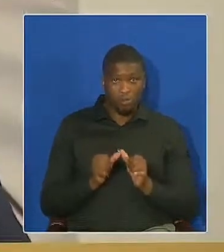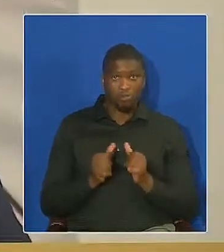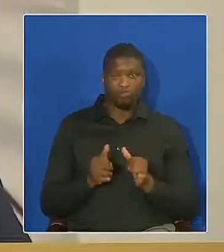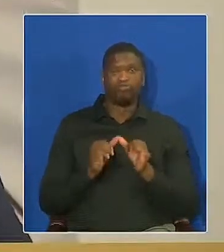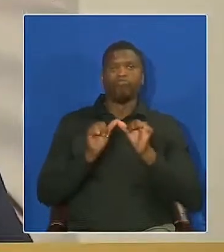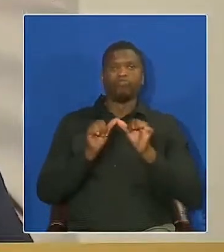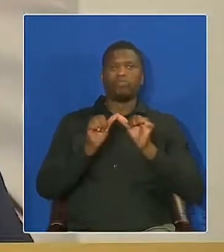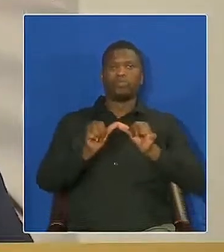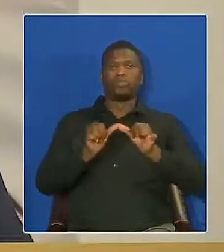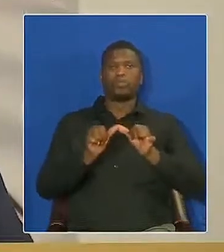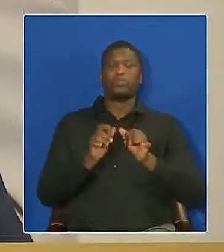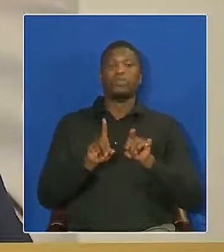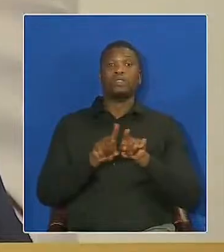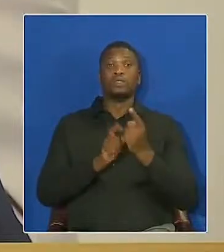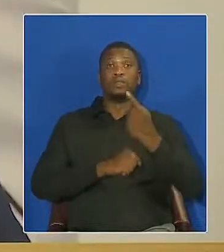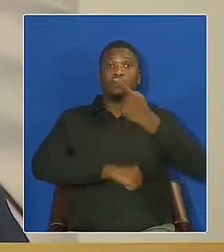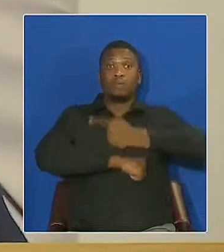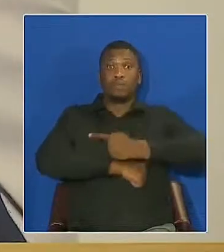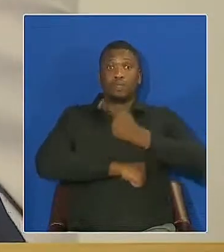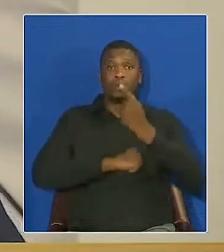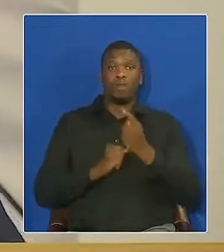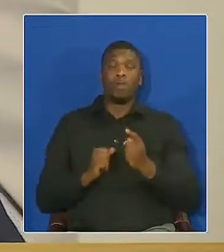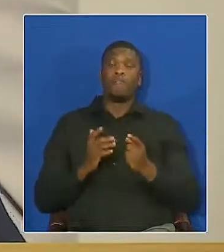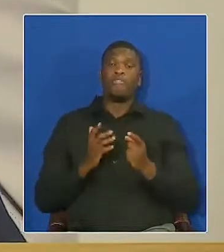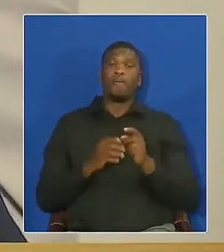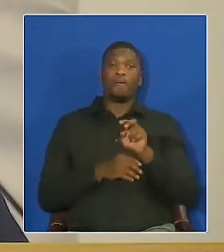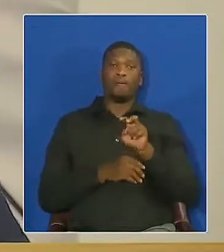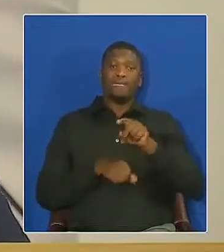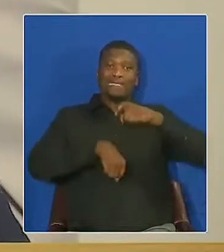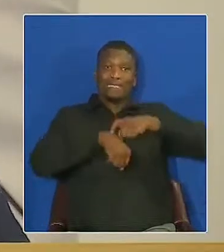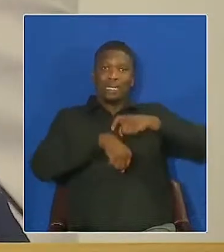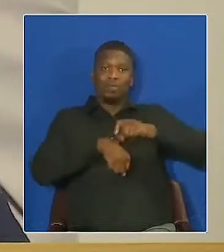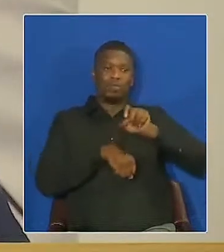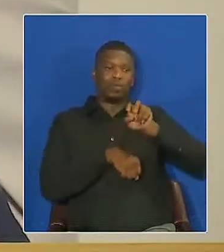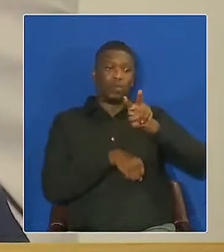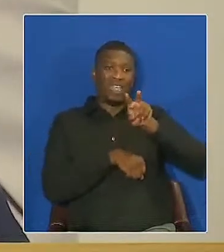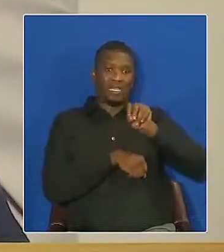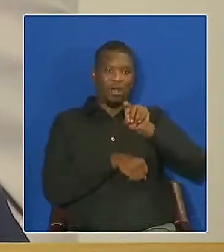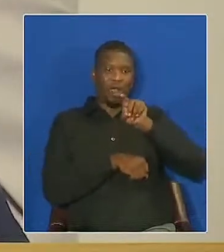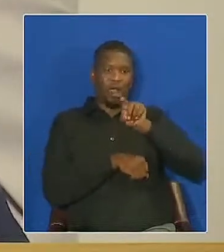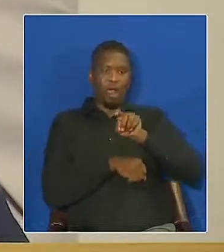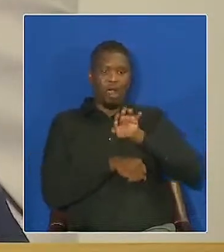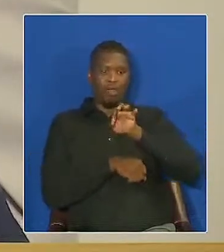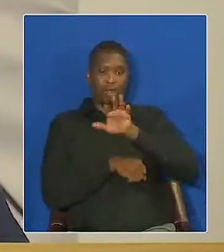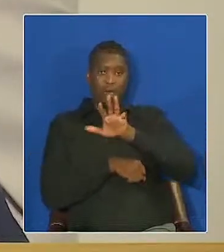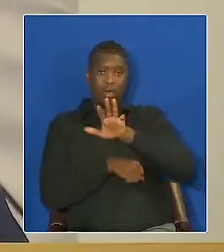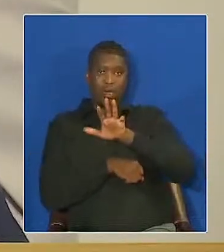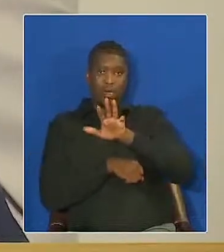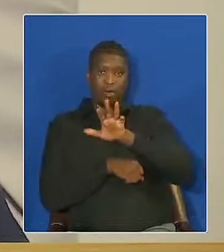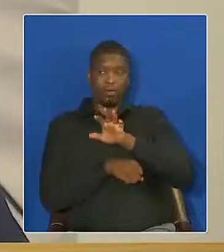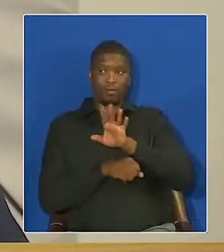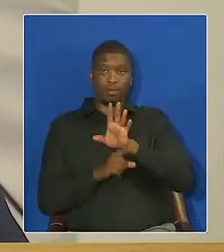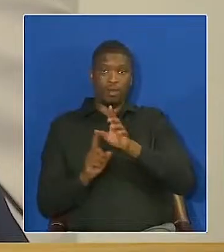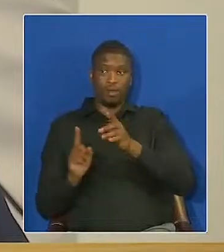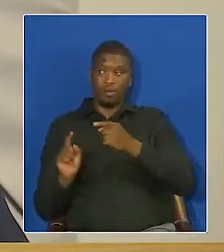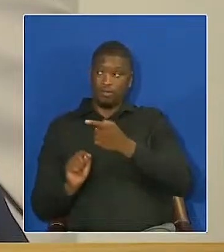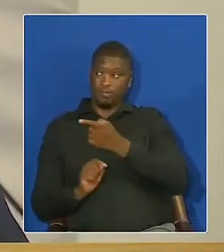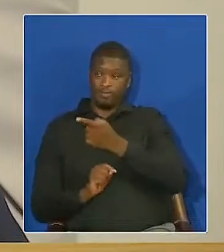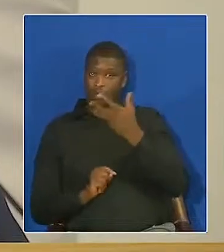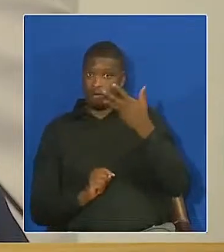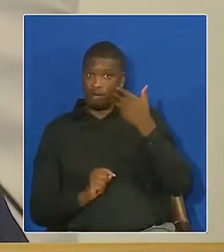moving on the same date at 2039, Mr. Matlala is sending a message to Mr.